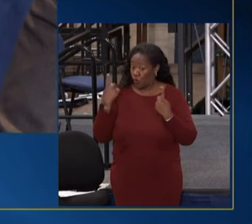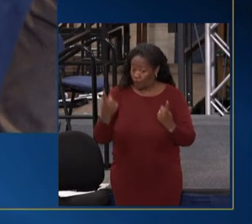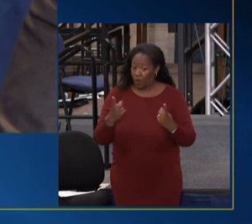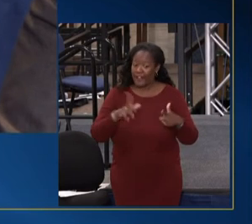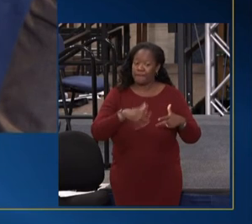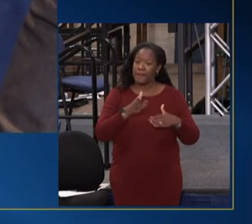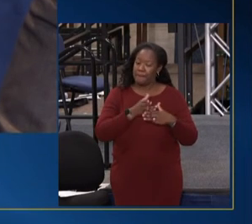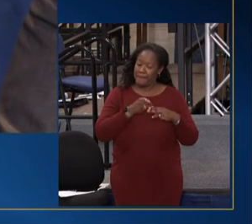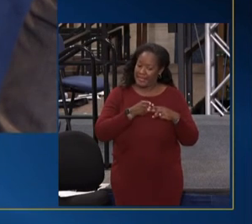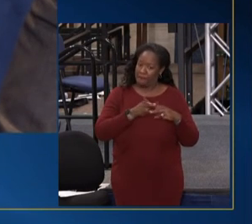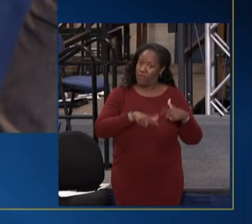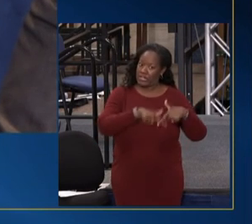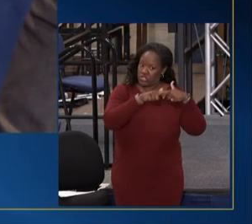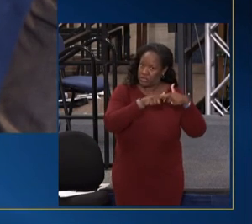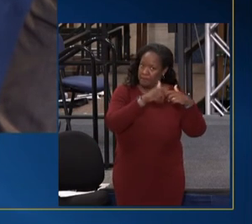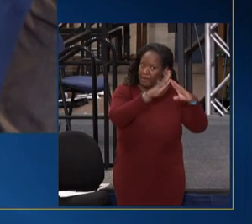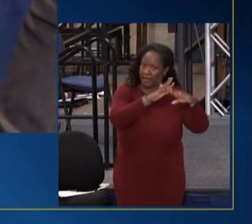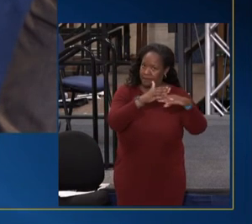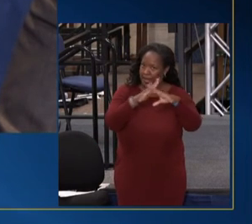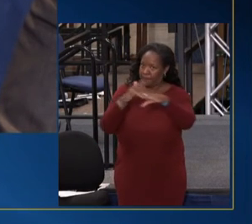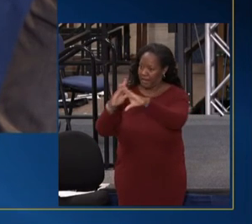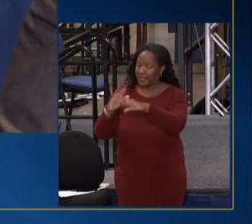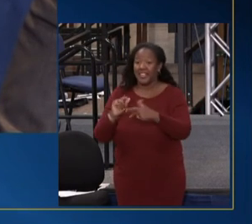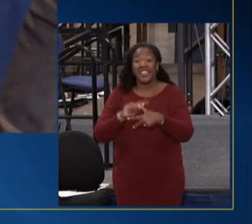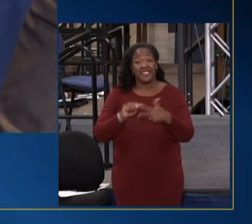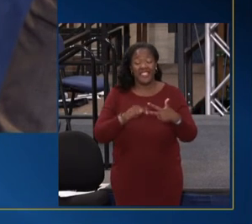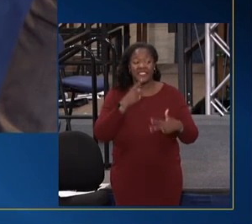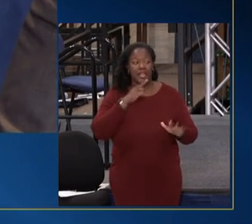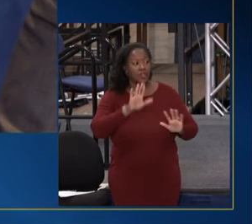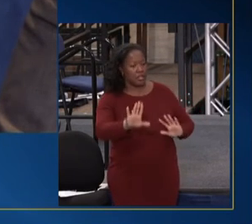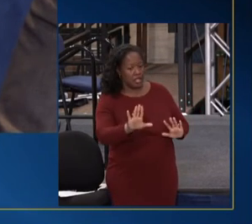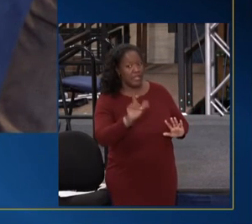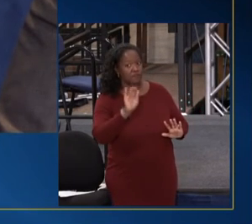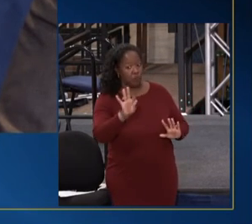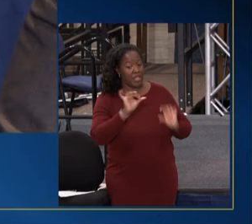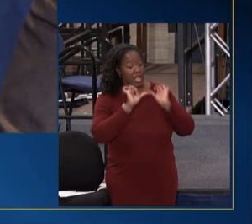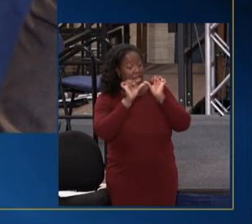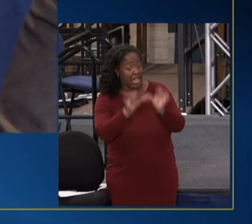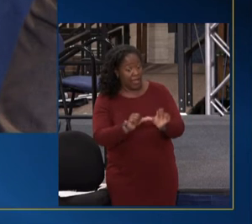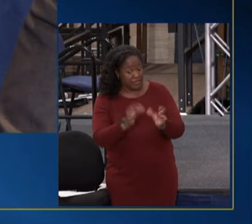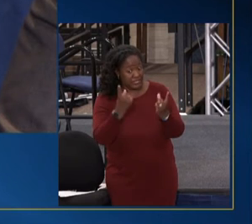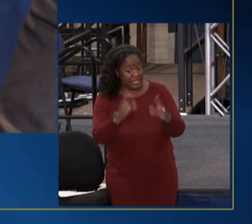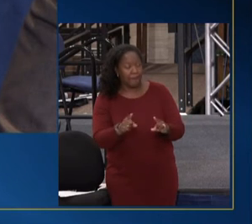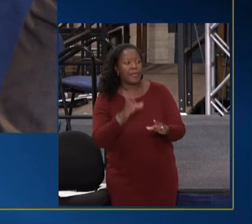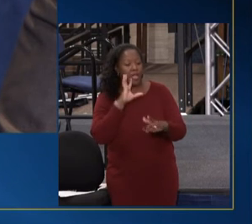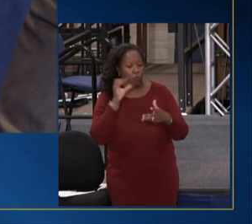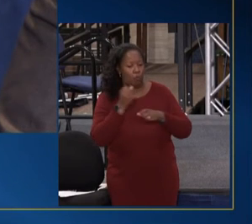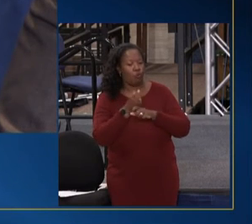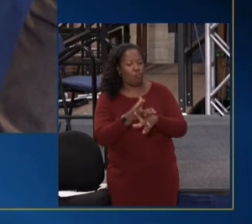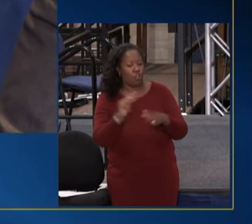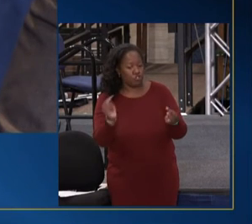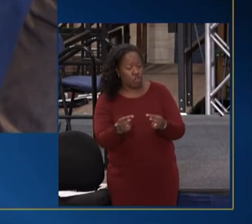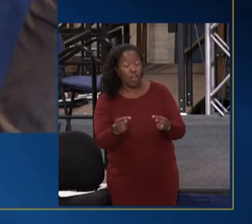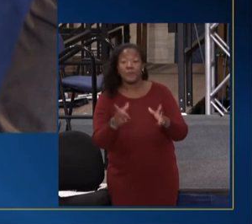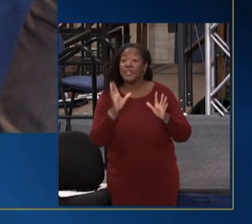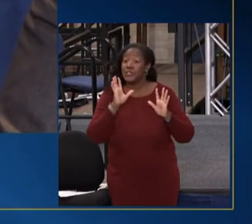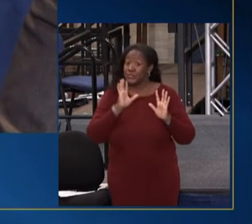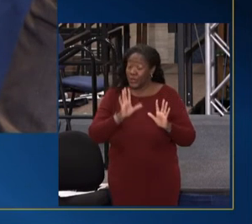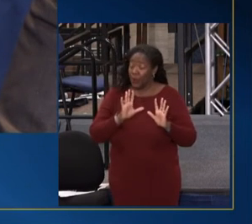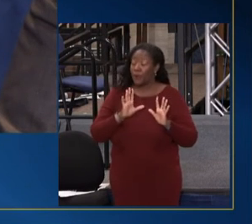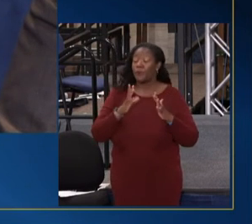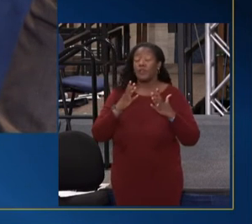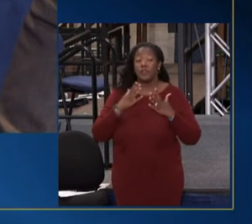those judges have looked at those bans and said, you know what, this is gonna cause harm if we allow this to be enacted. So these